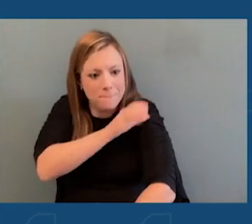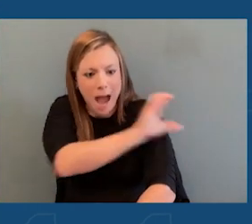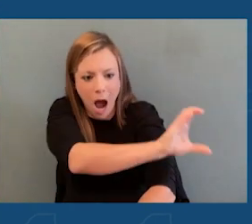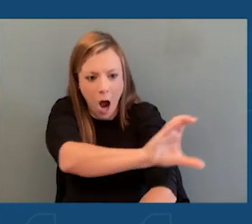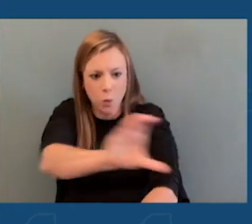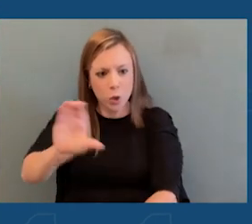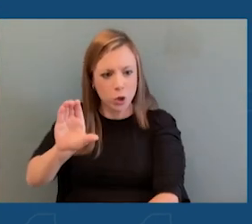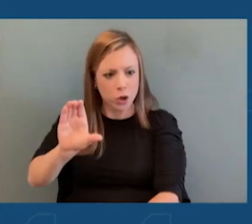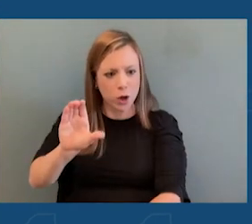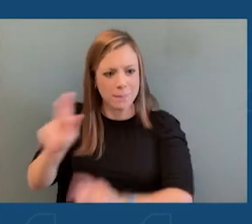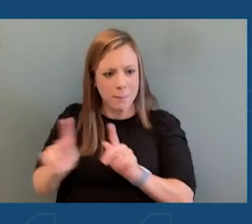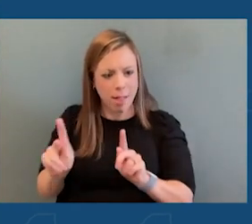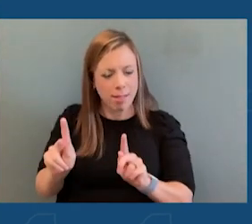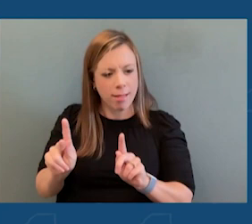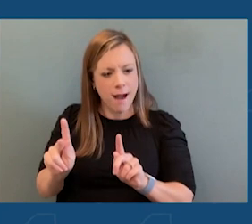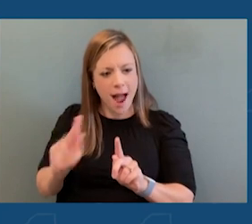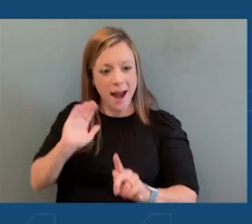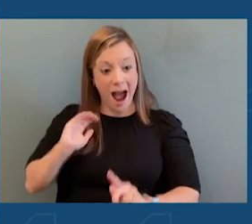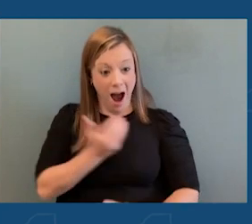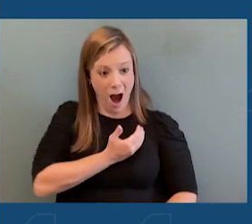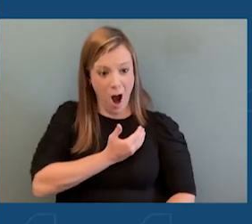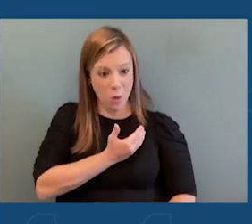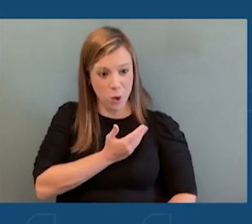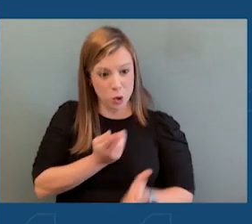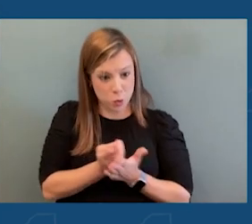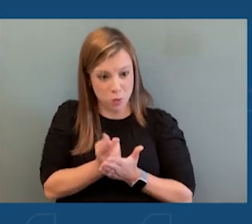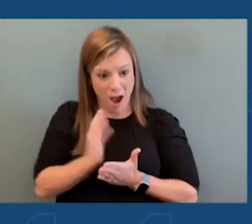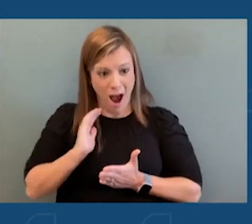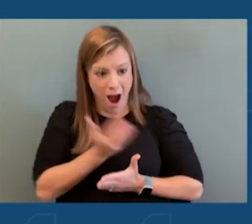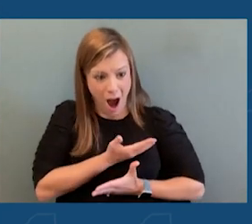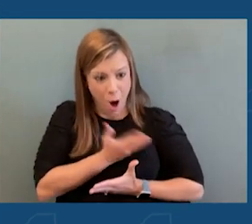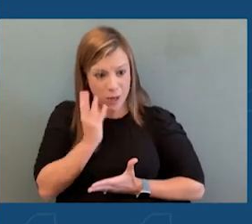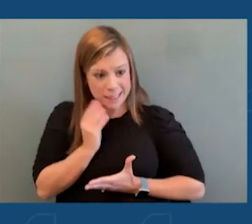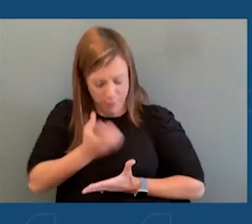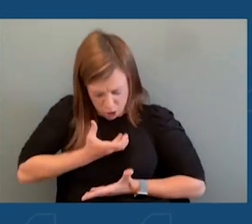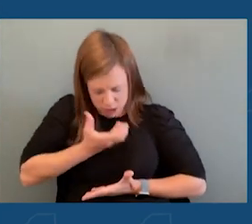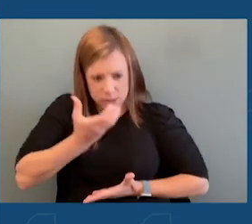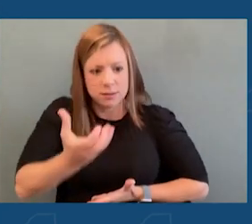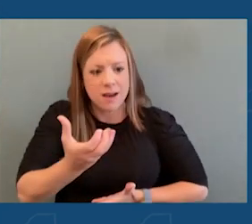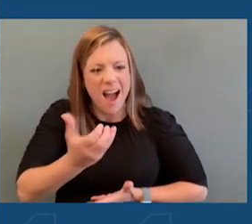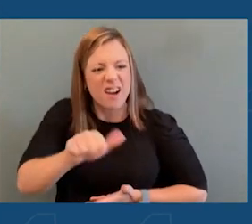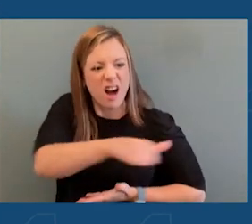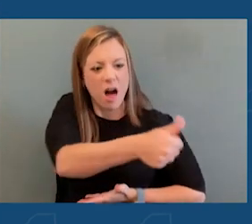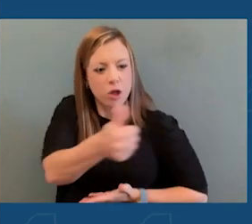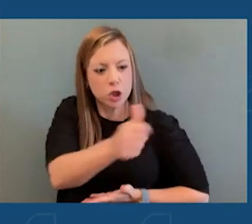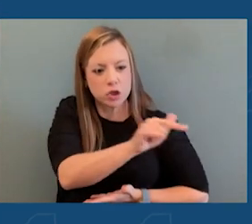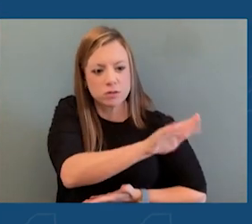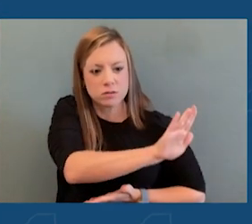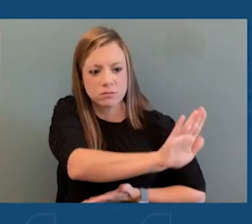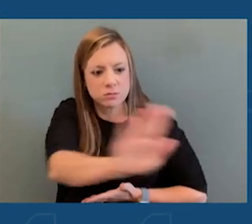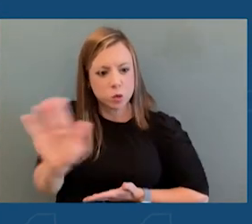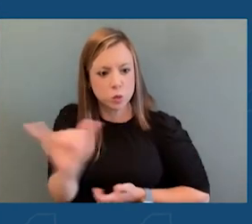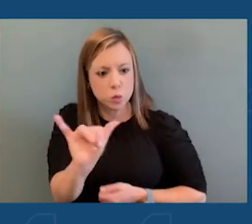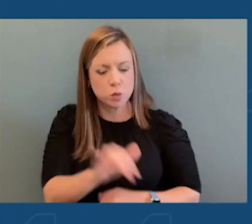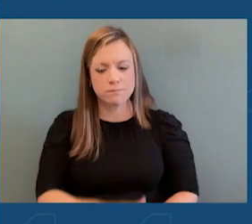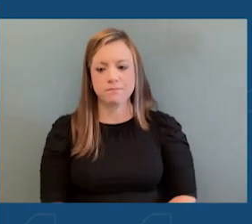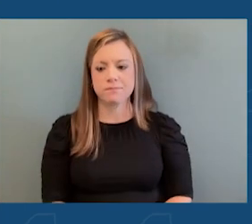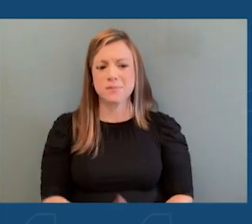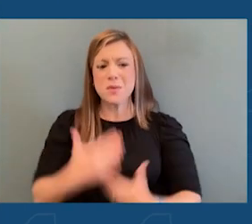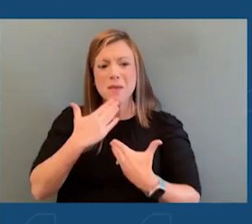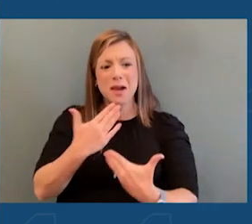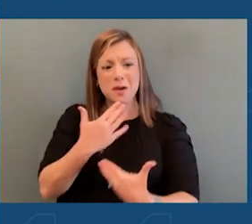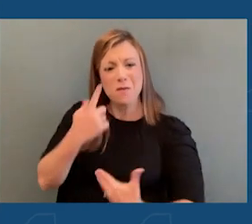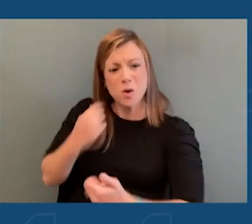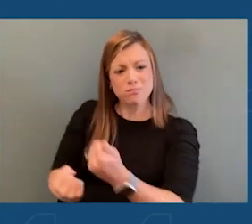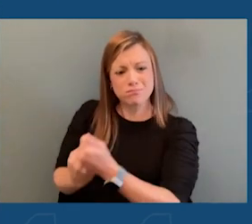bring forth our message. So thank you to everyone involved for supporting this wonderful project. Now it gives me great pleasure to introduce